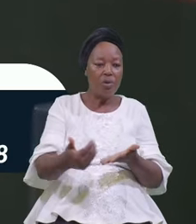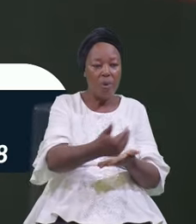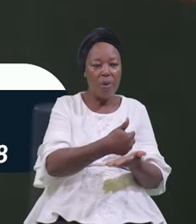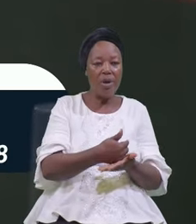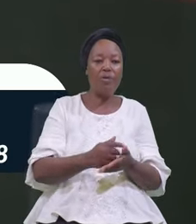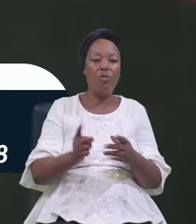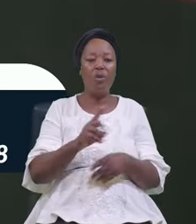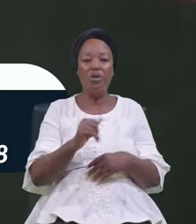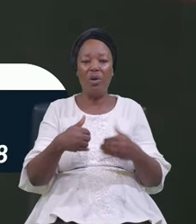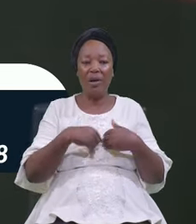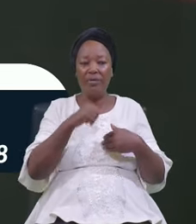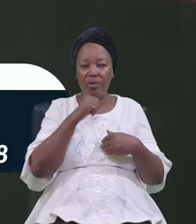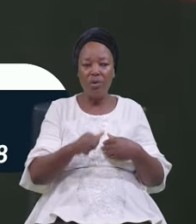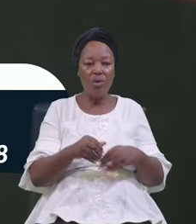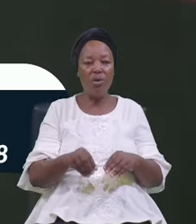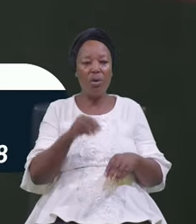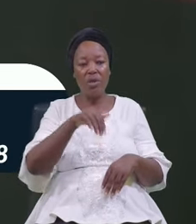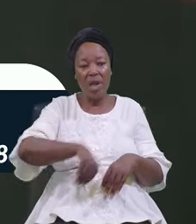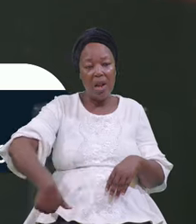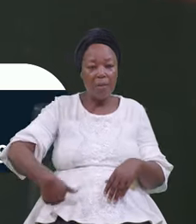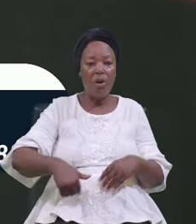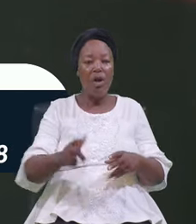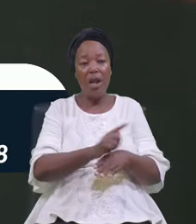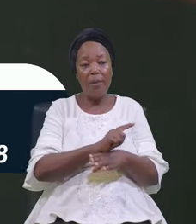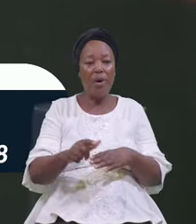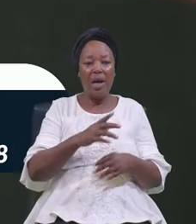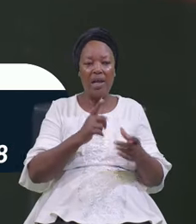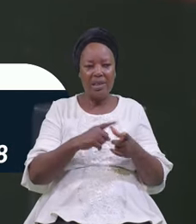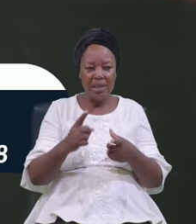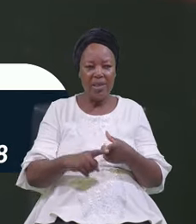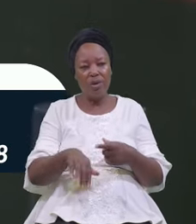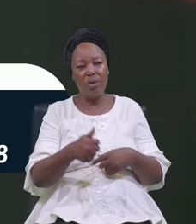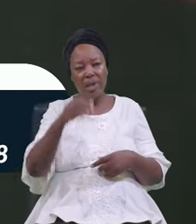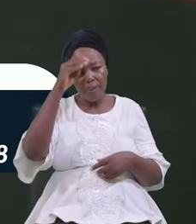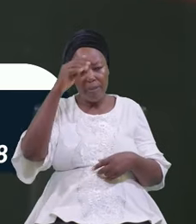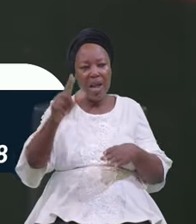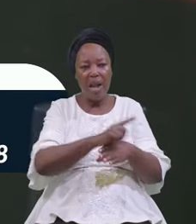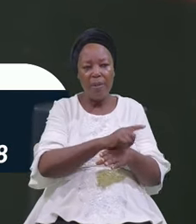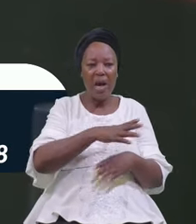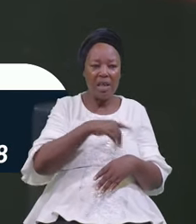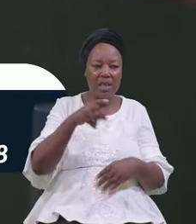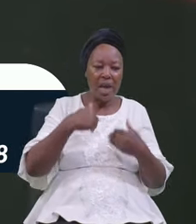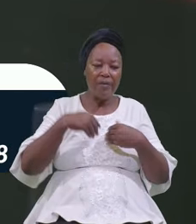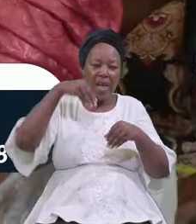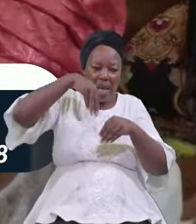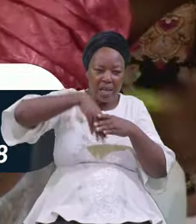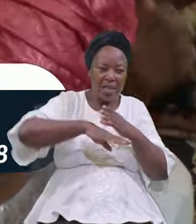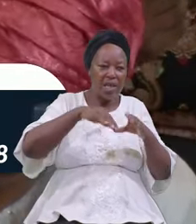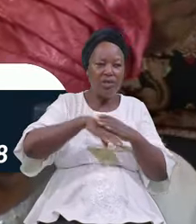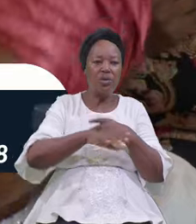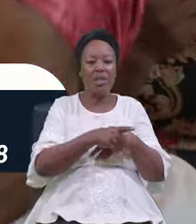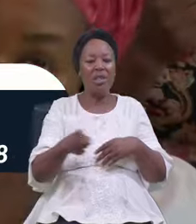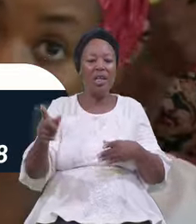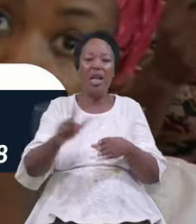no labor. Other men labored, and ye are entered into their